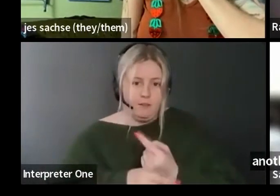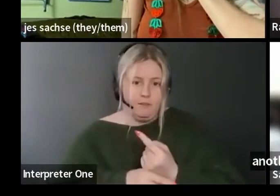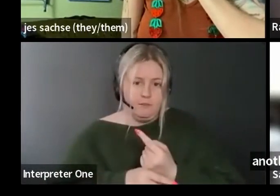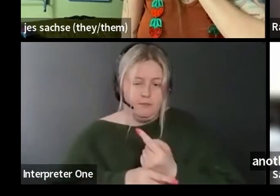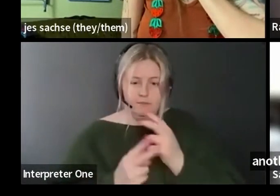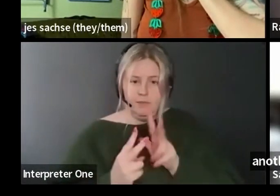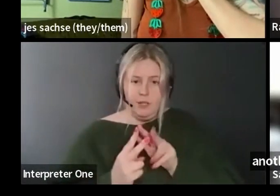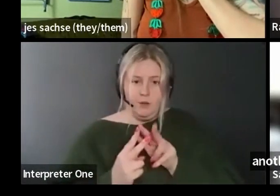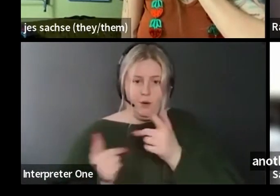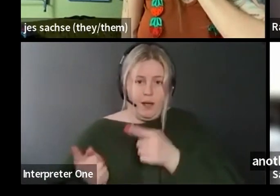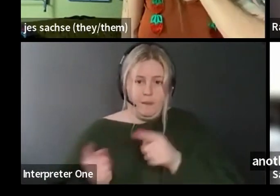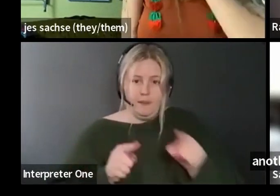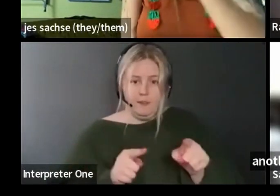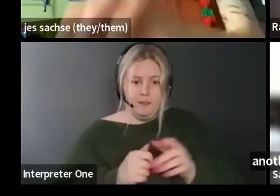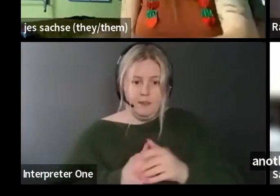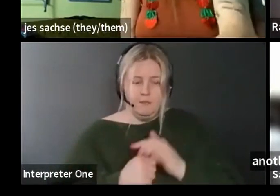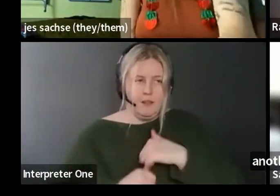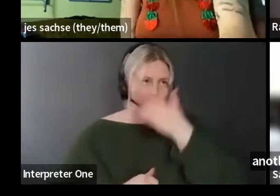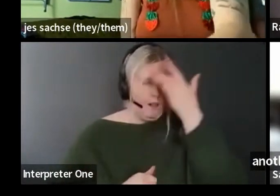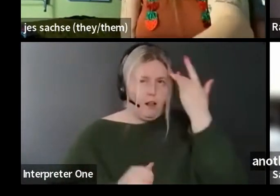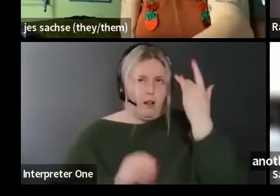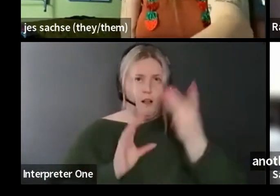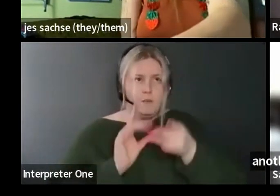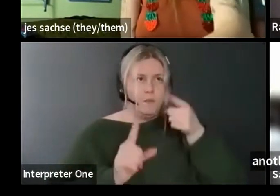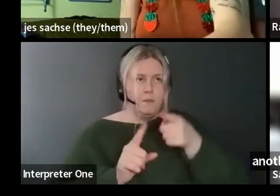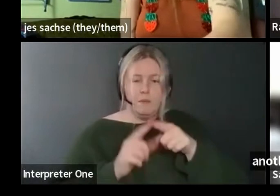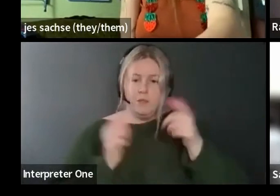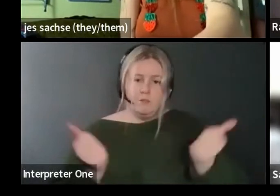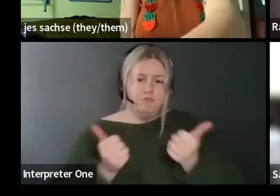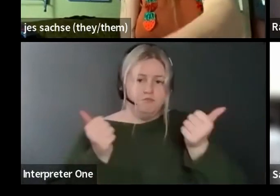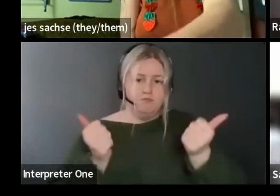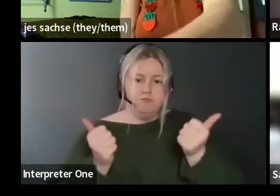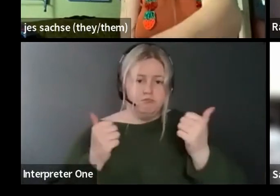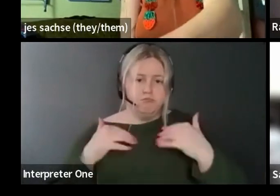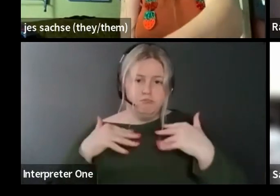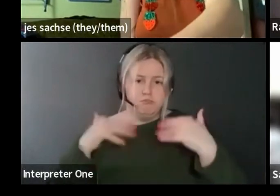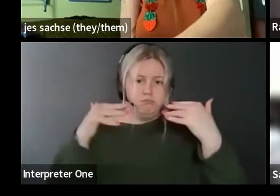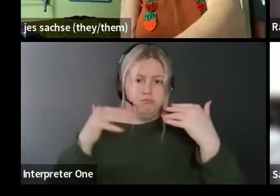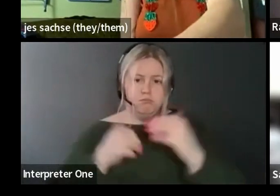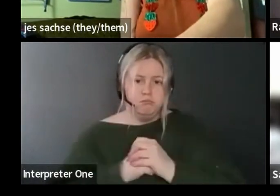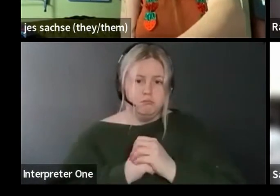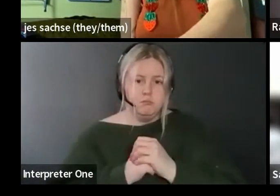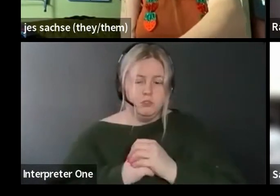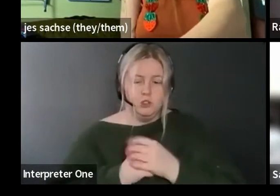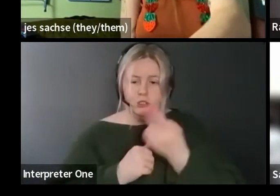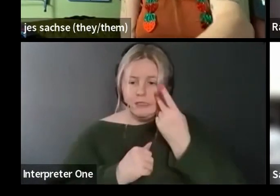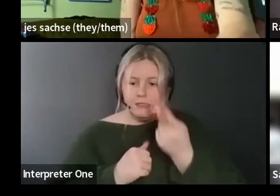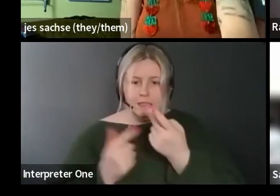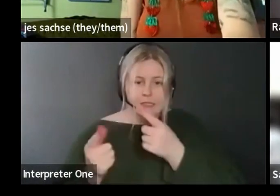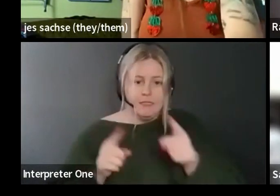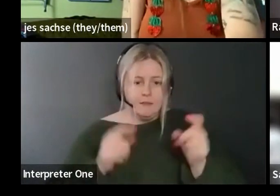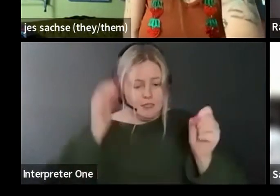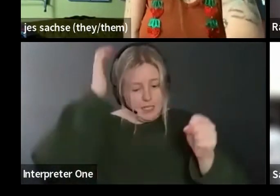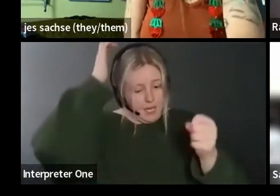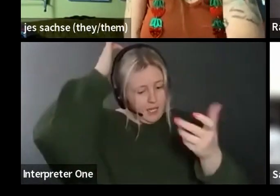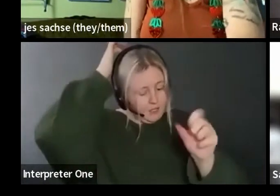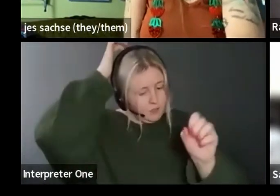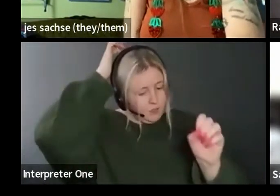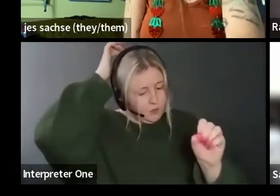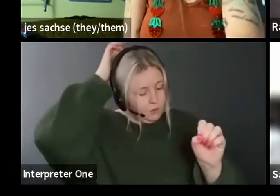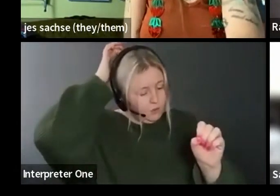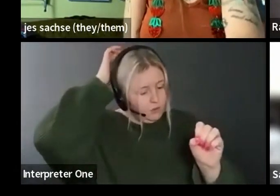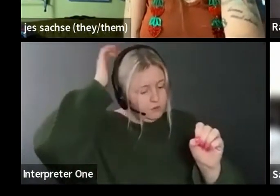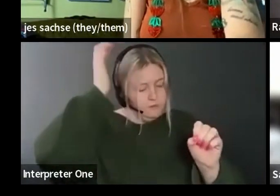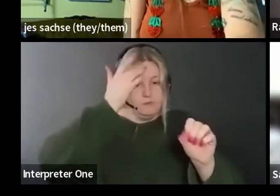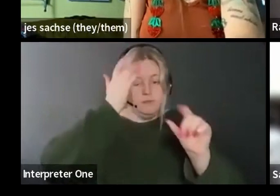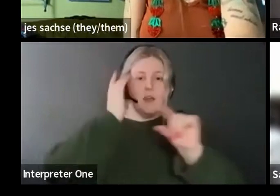just, I forgot what I was saying, but it's just a lot to see these things. Like, yeah, so basically the state is just, yeah, wants